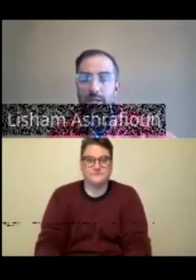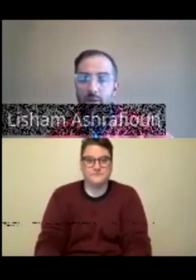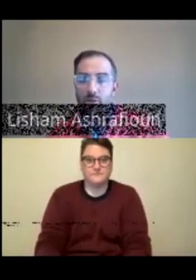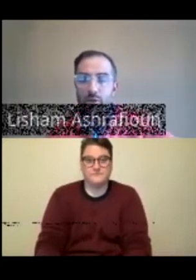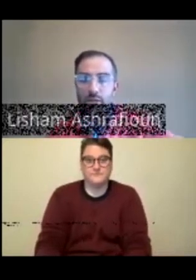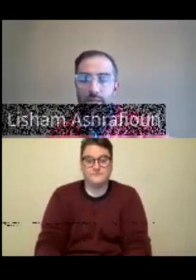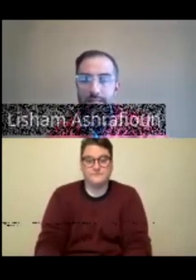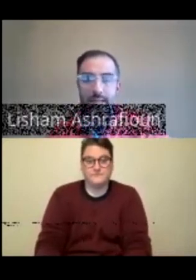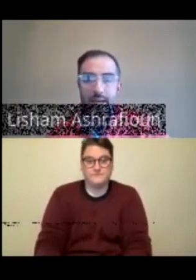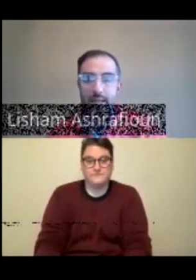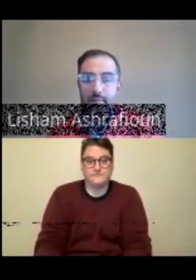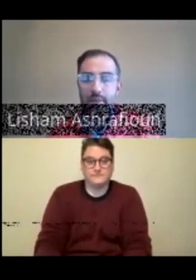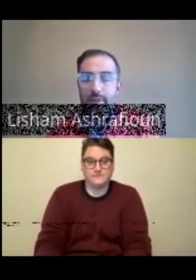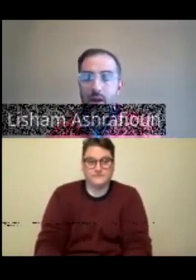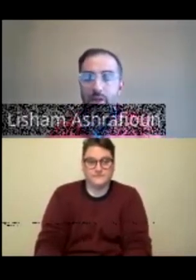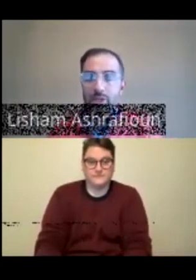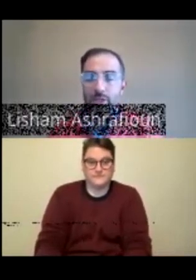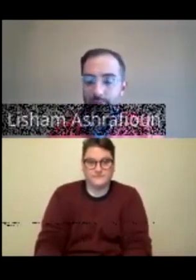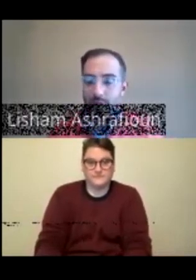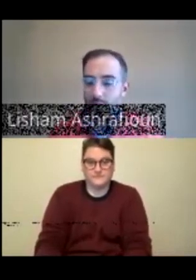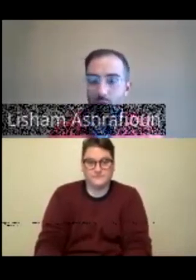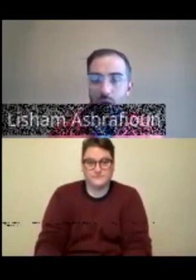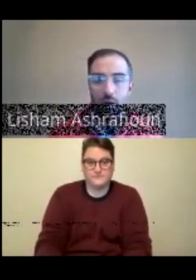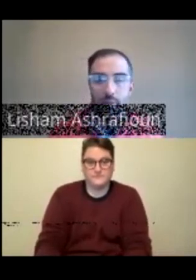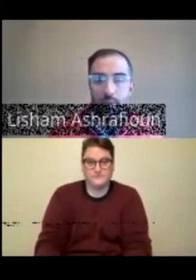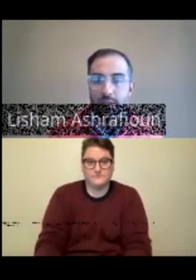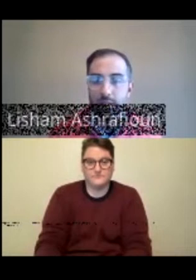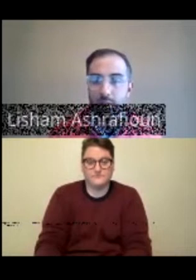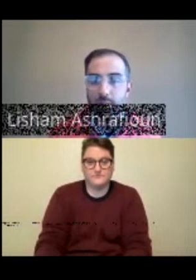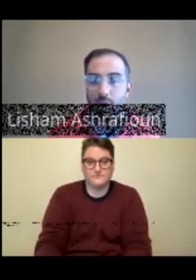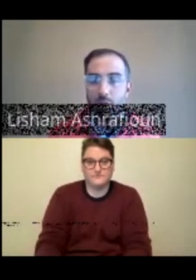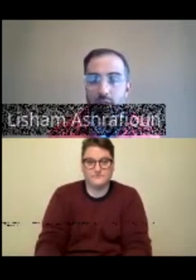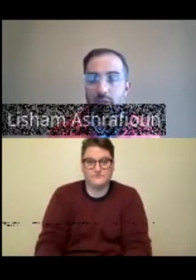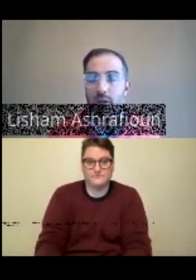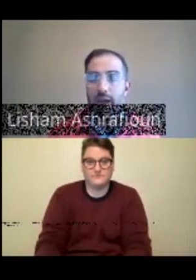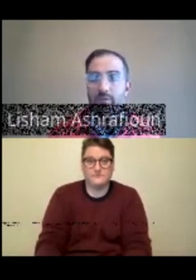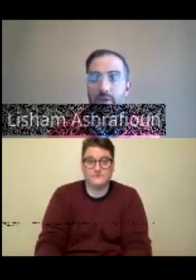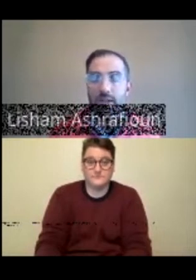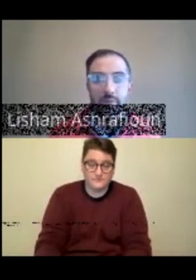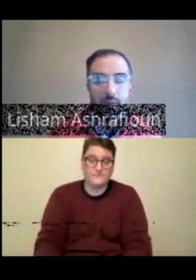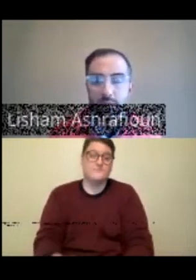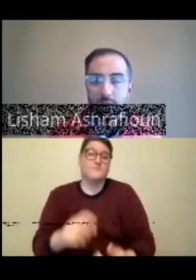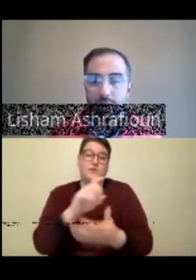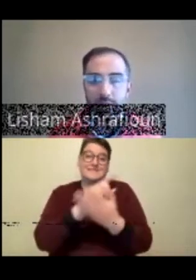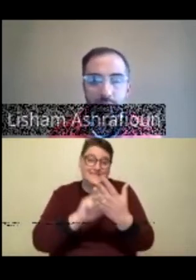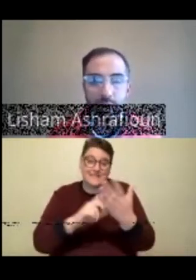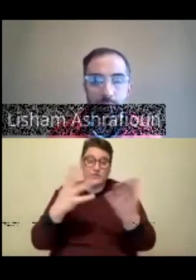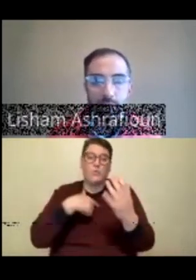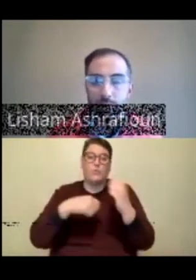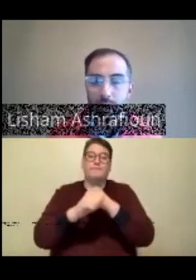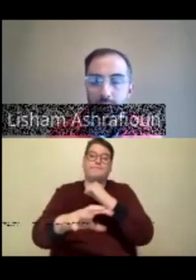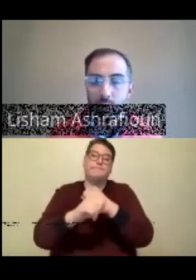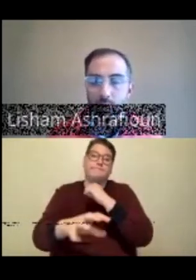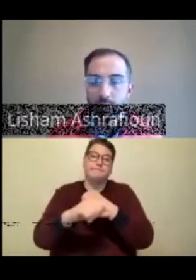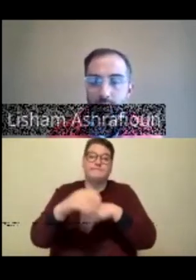And I'll take you through the design and methodology. So basically, we post advertisements on